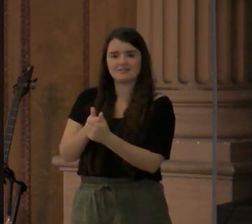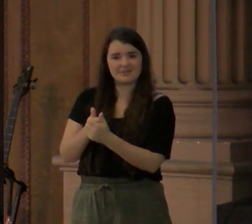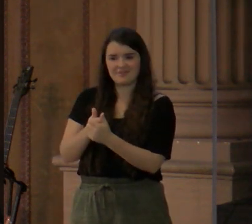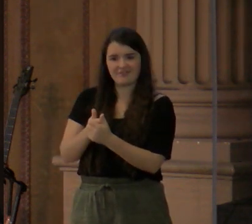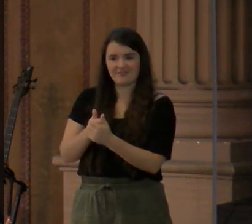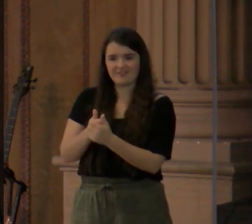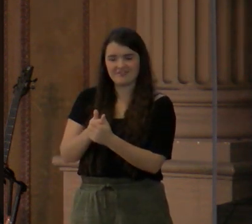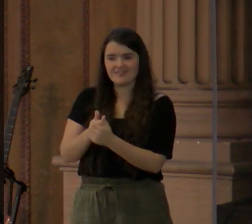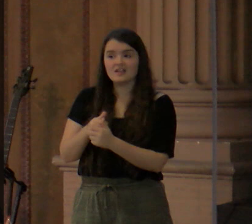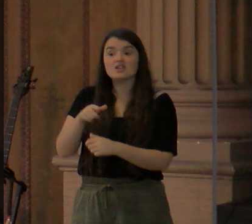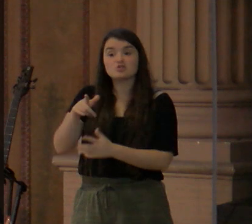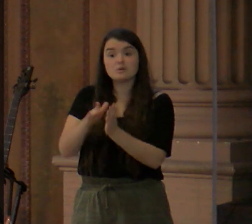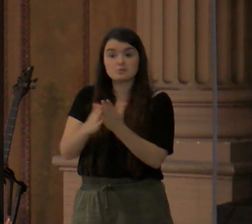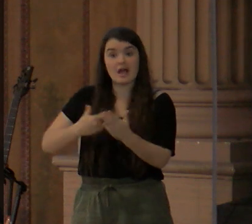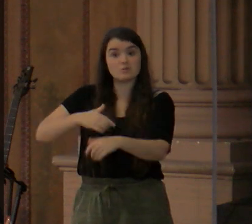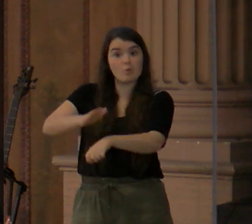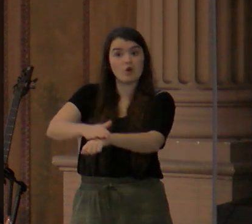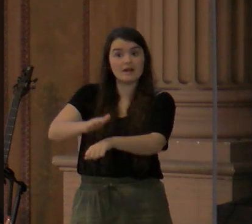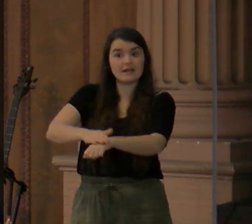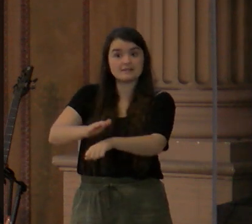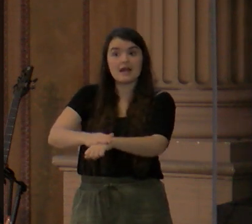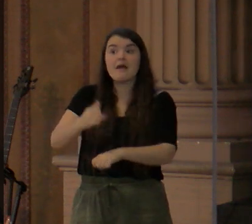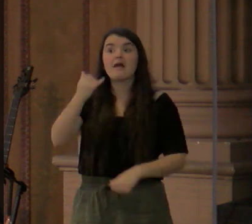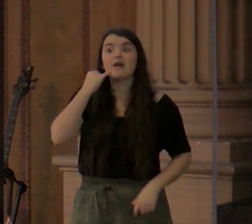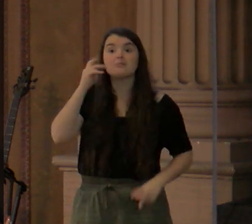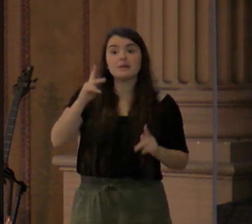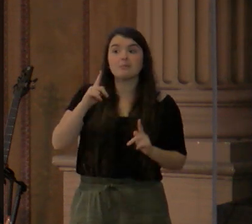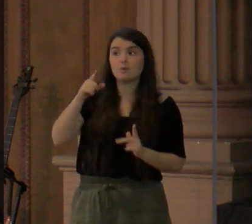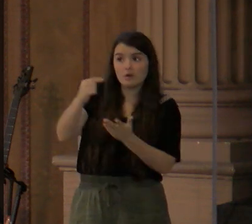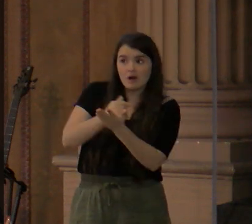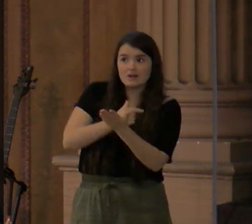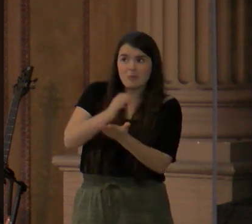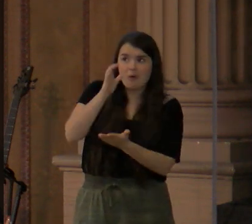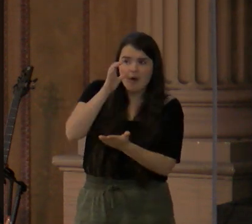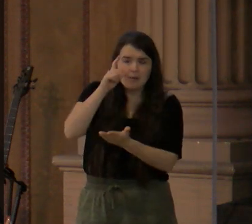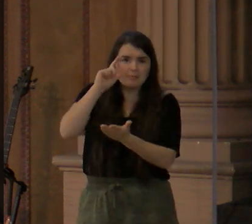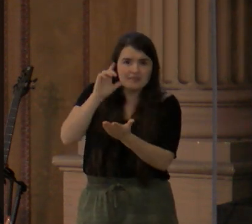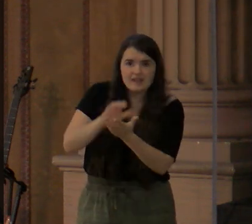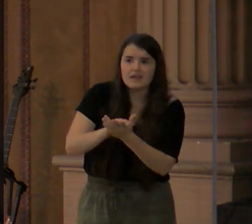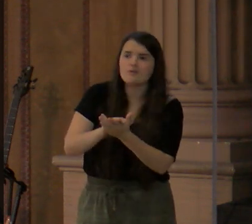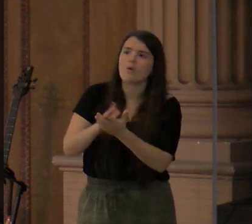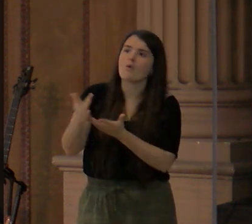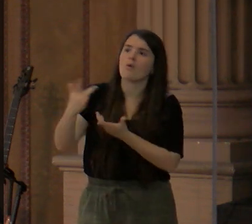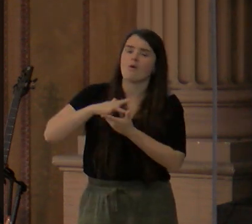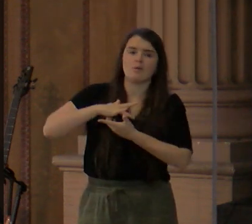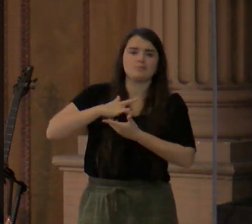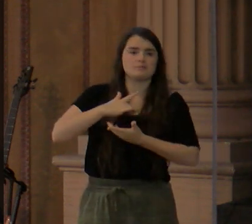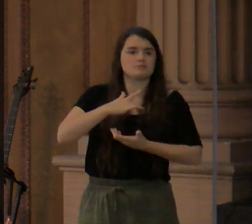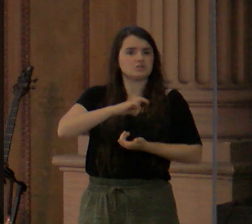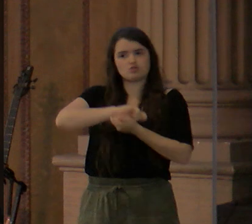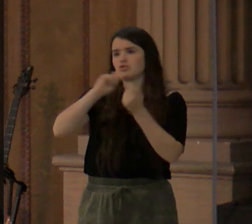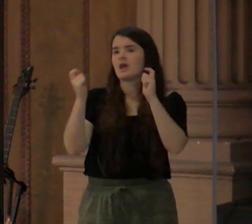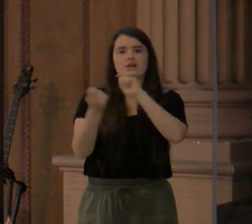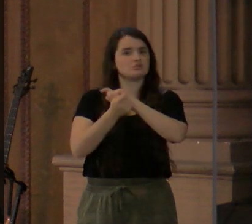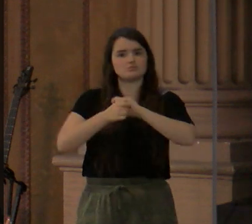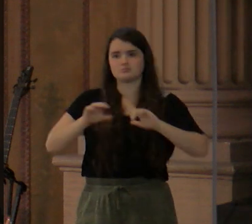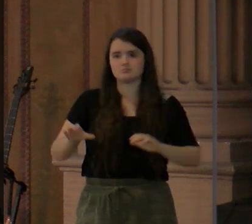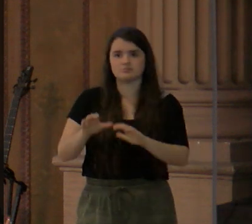believe the gospel are transformed by the gospel, otherwise they don't really believe it. So how do we interpret this sermon?